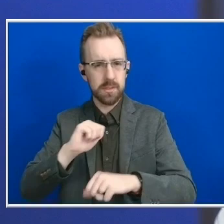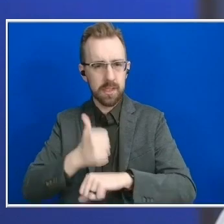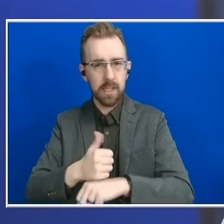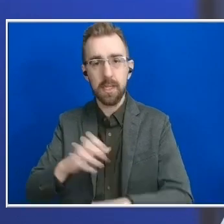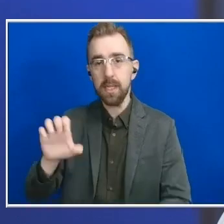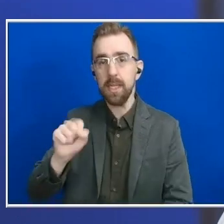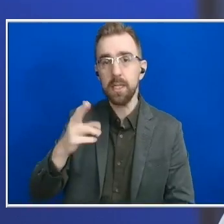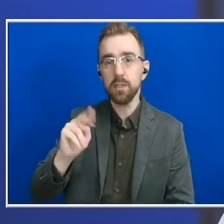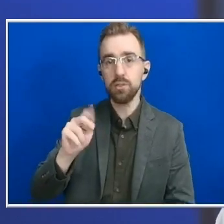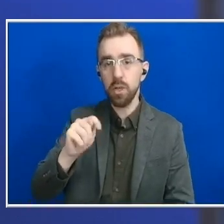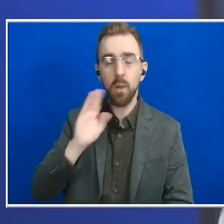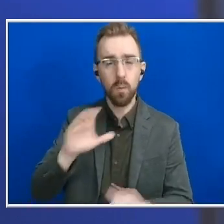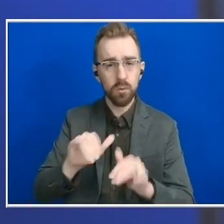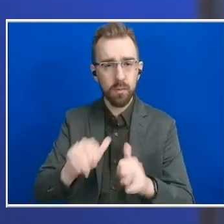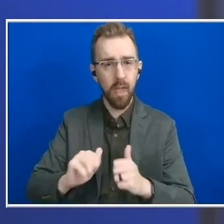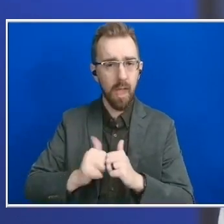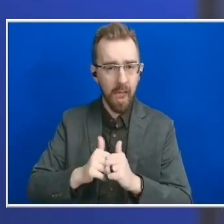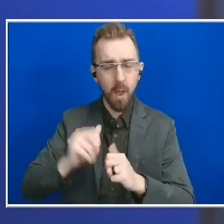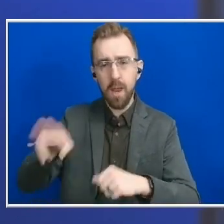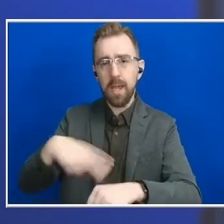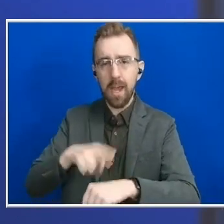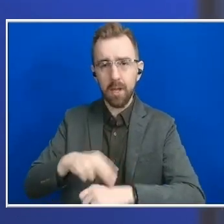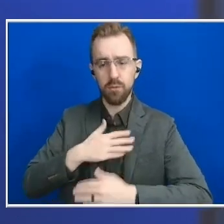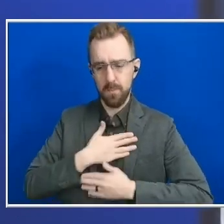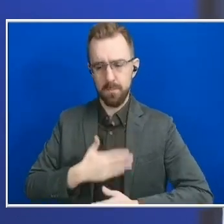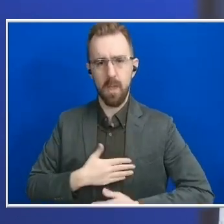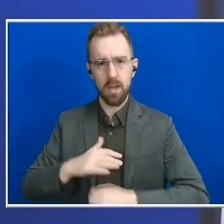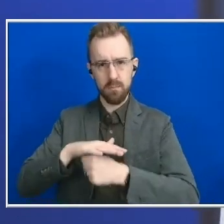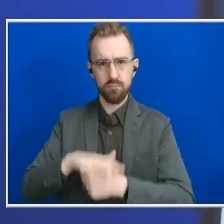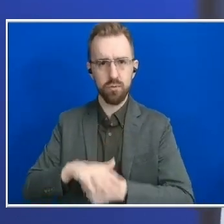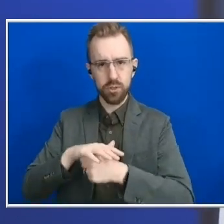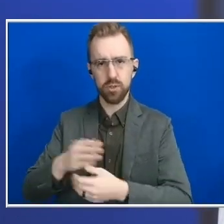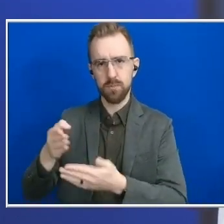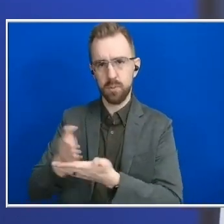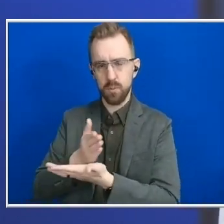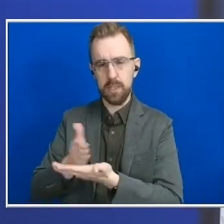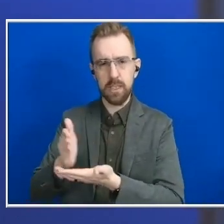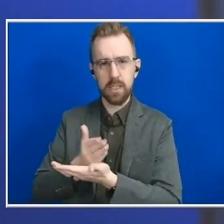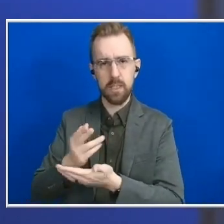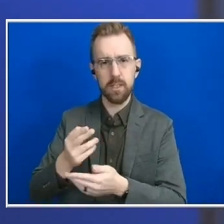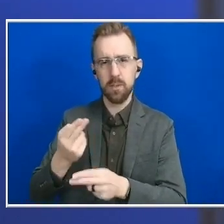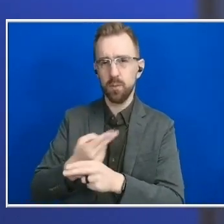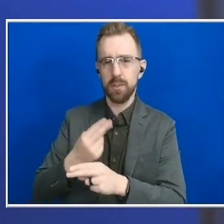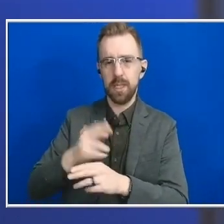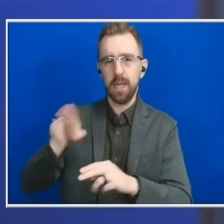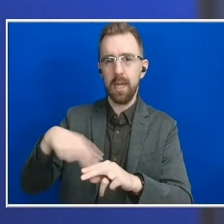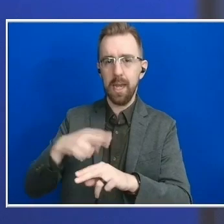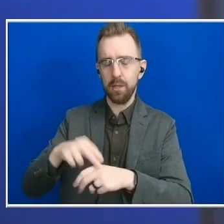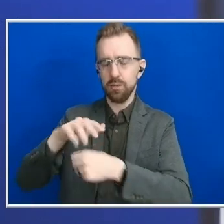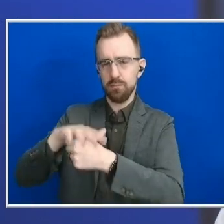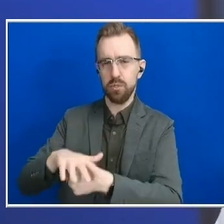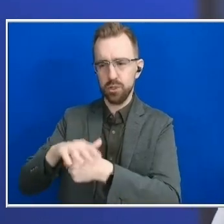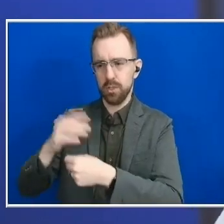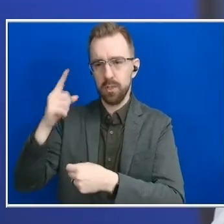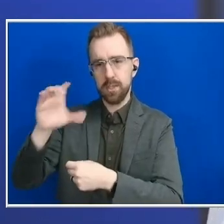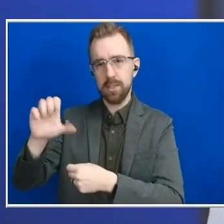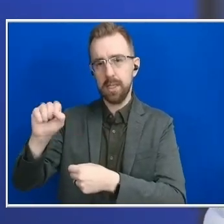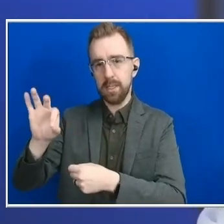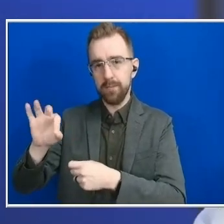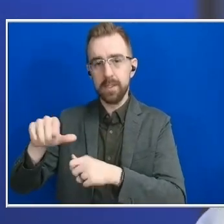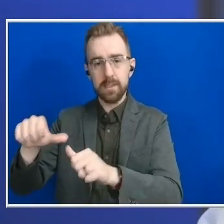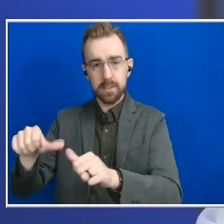reestablishing the natural physiologic pressure gradient utilizing the natural pressure gradient between the CSF space and the